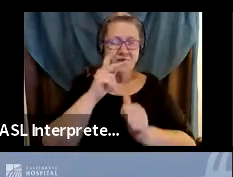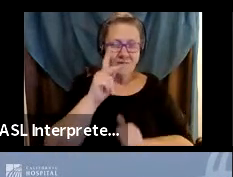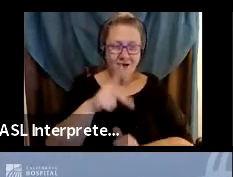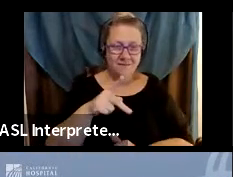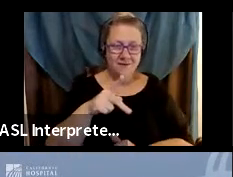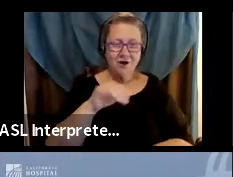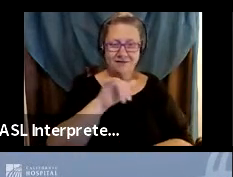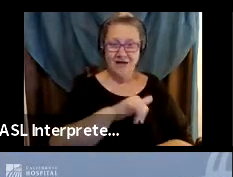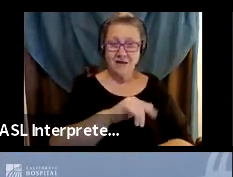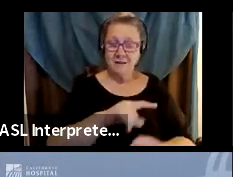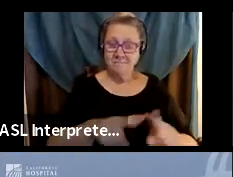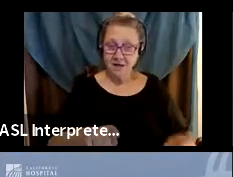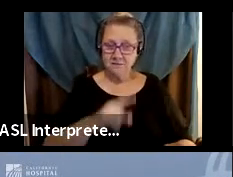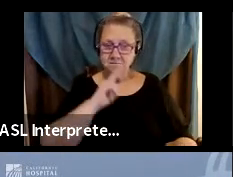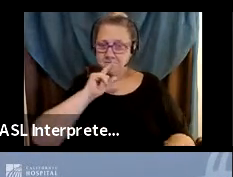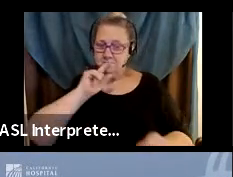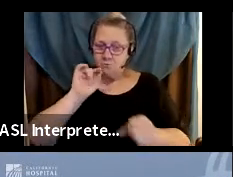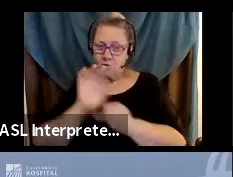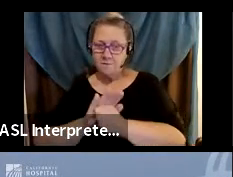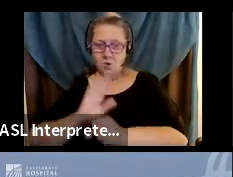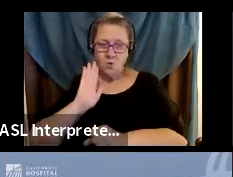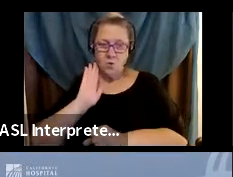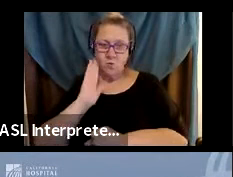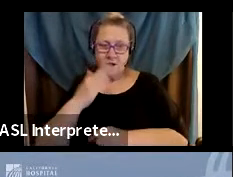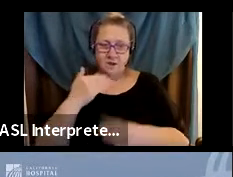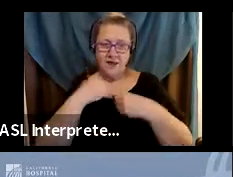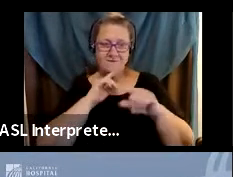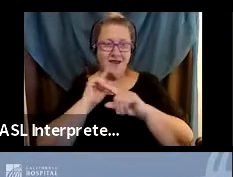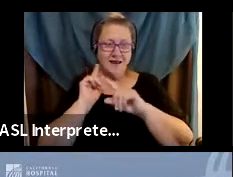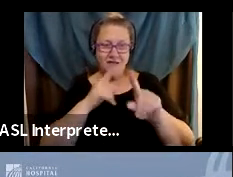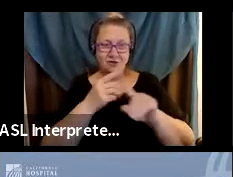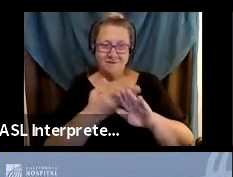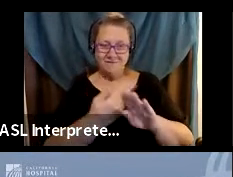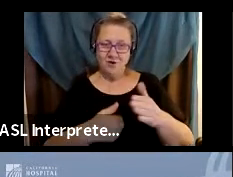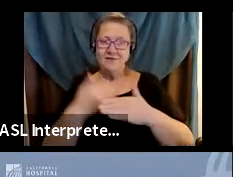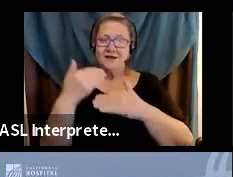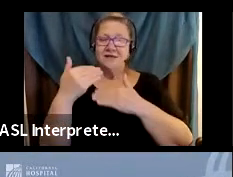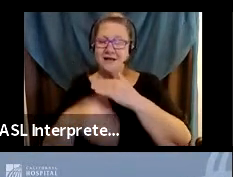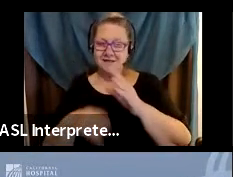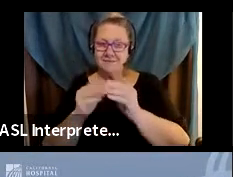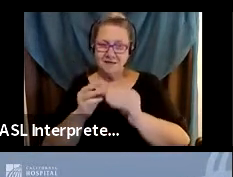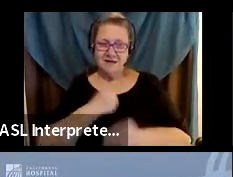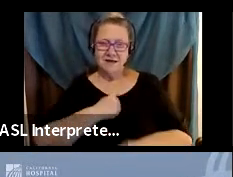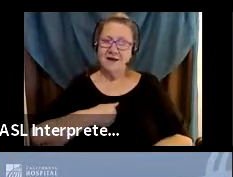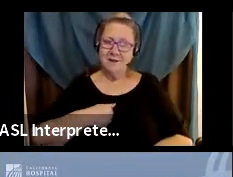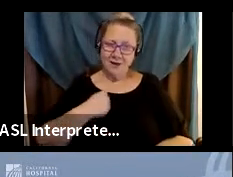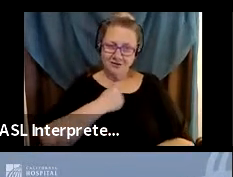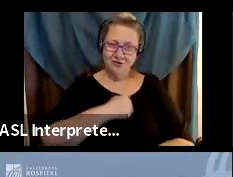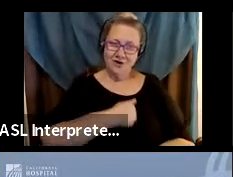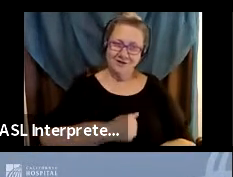that you will have an answer before our next meeting. So I apologize.